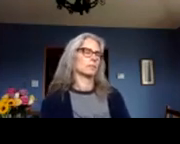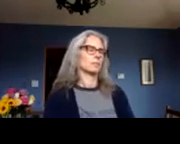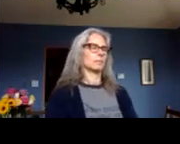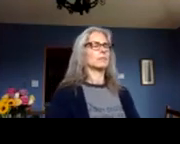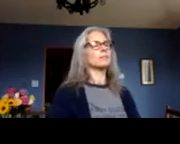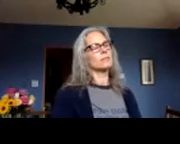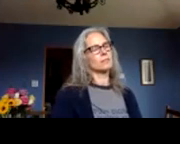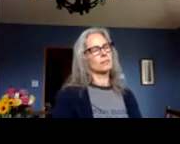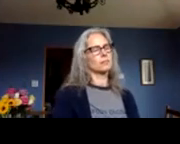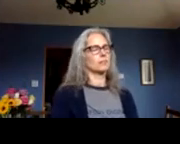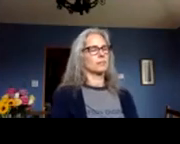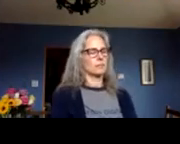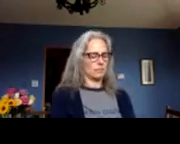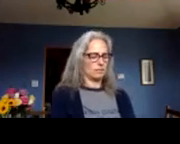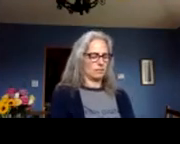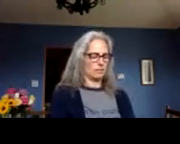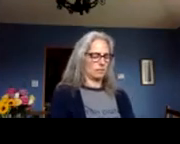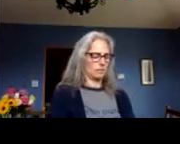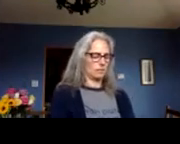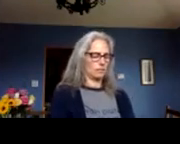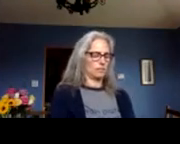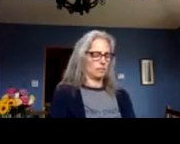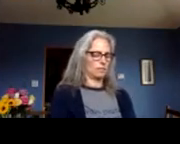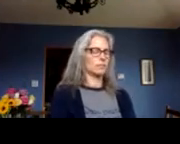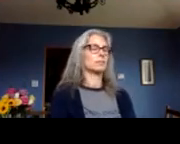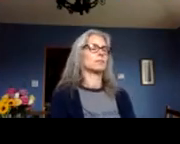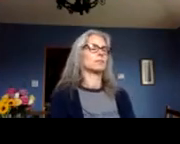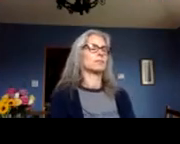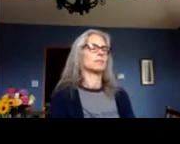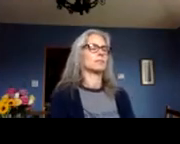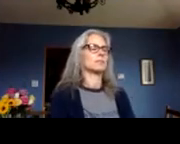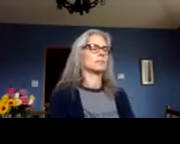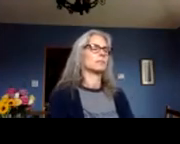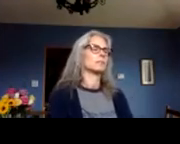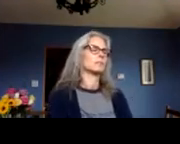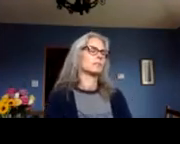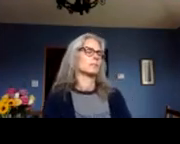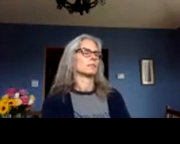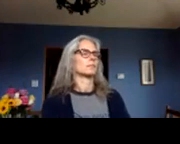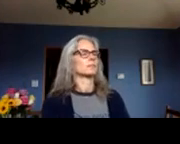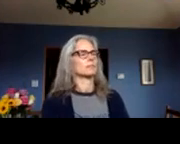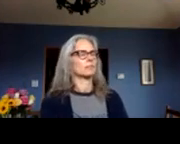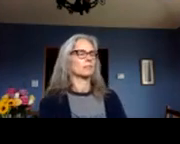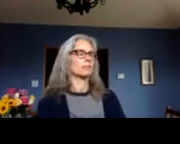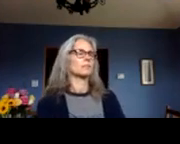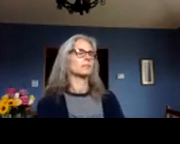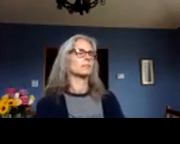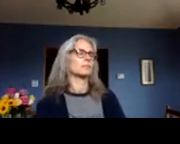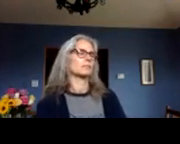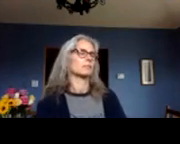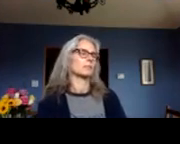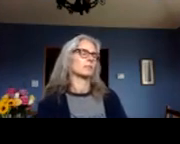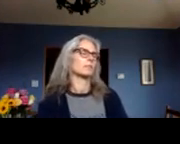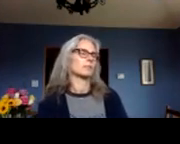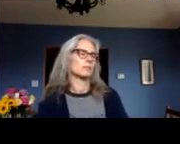I'd have them, that all the stuff was posted in Google Classroom, and sometimes I'd have them go to Seesaw and do an activity and then come back to Classroom. So you can certainly tie the